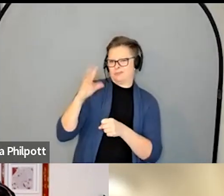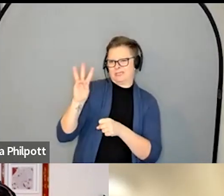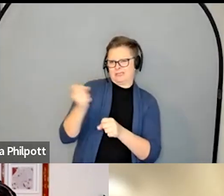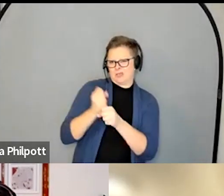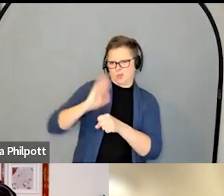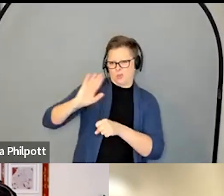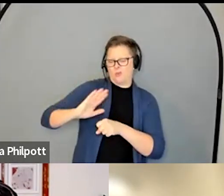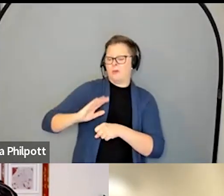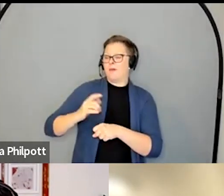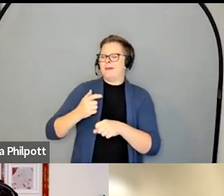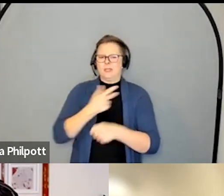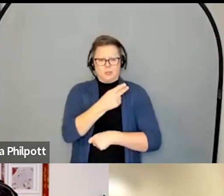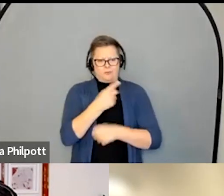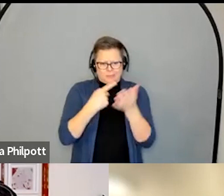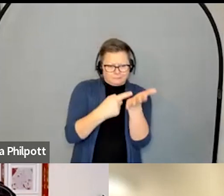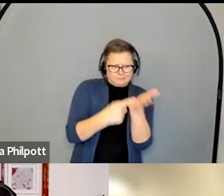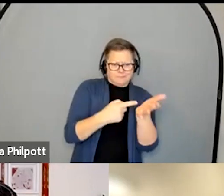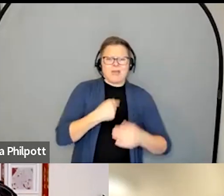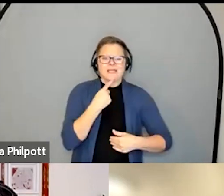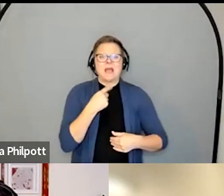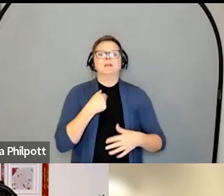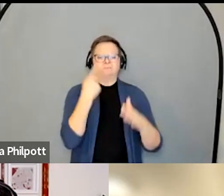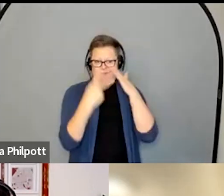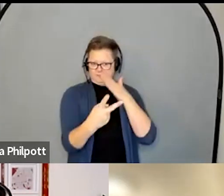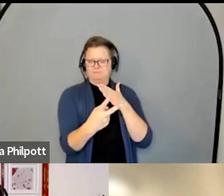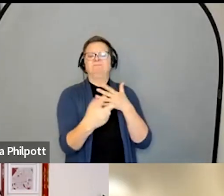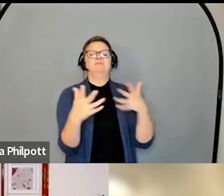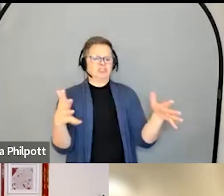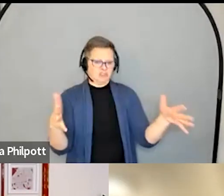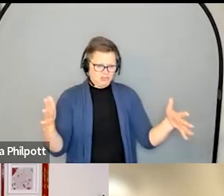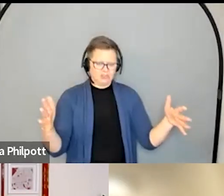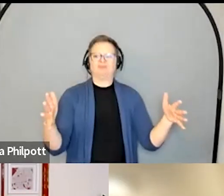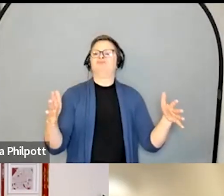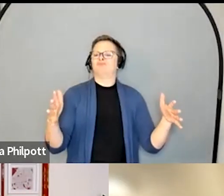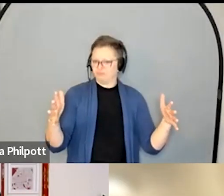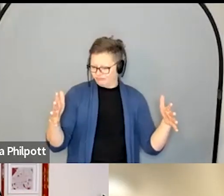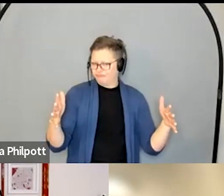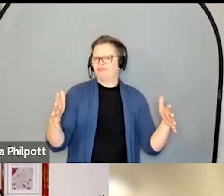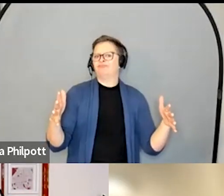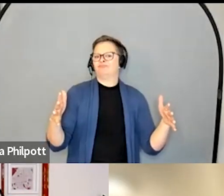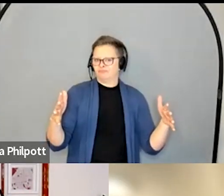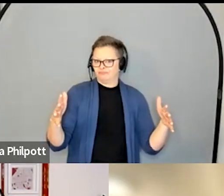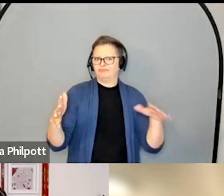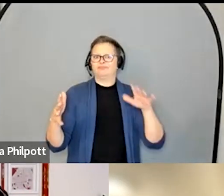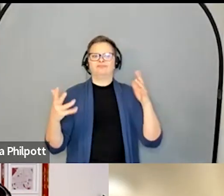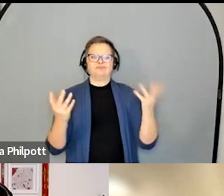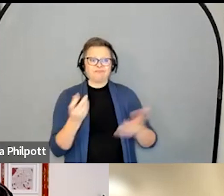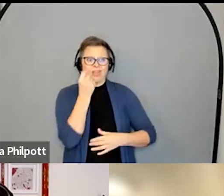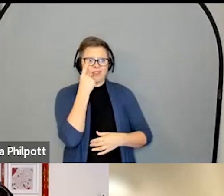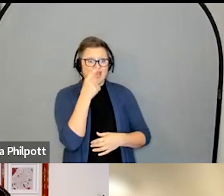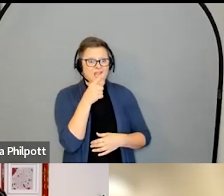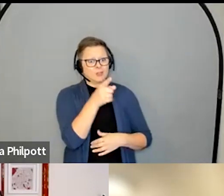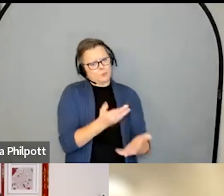I came to you and I said, I think this might happen. And sadly, you did not falsify my